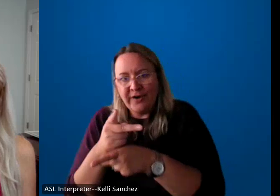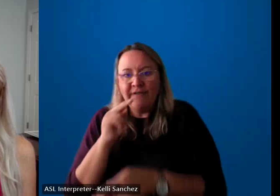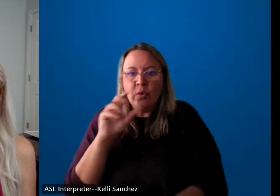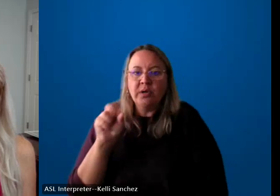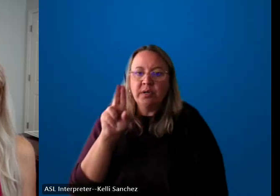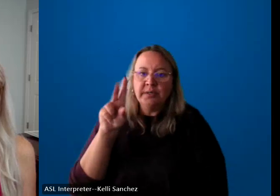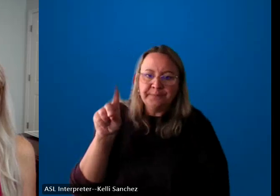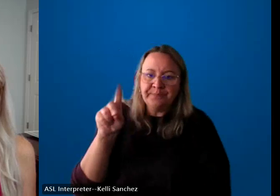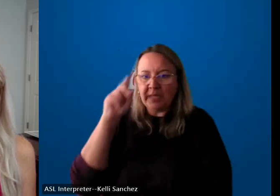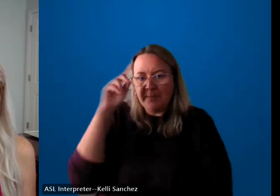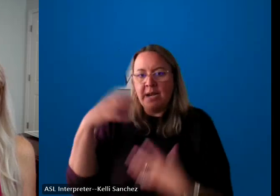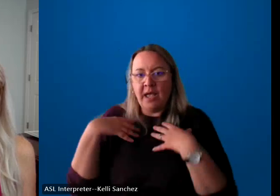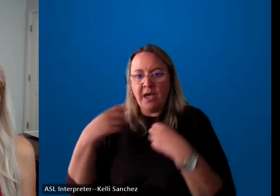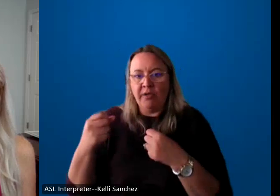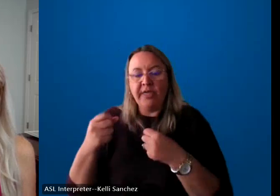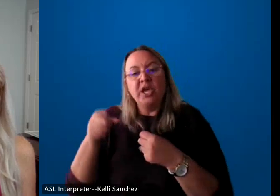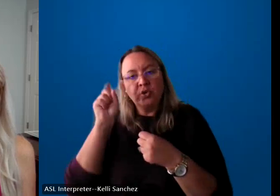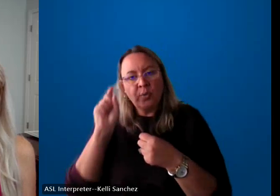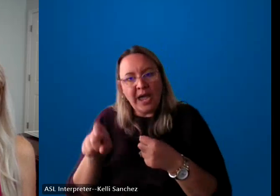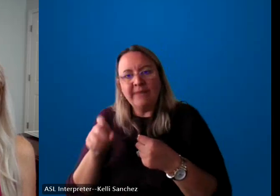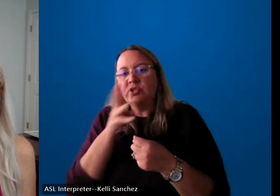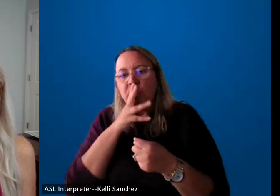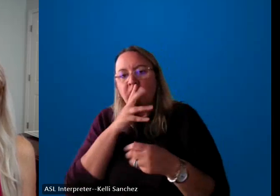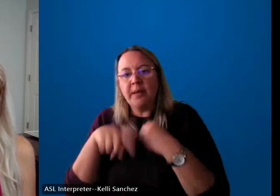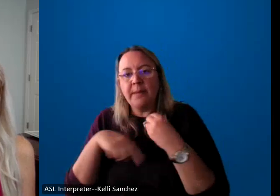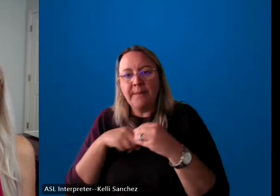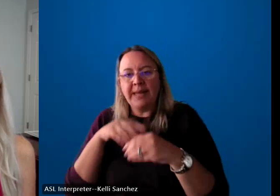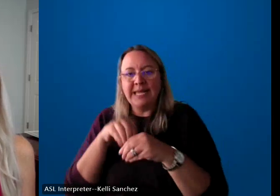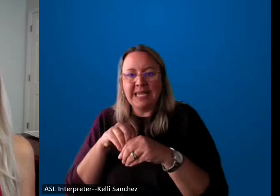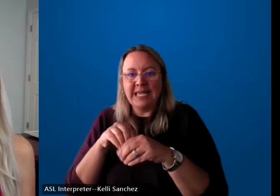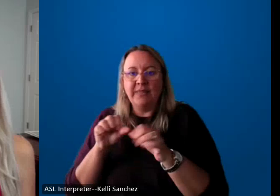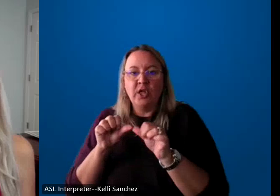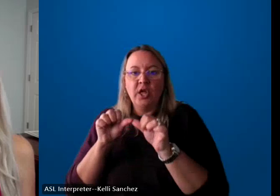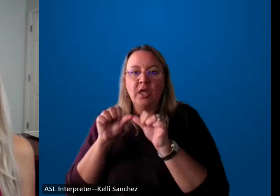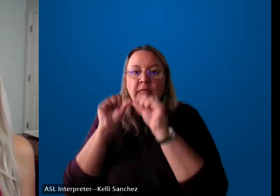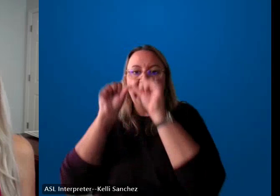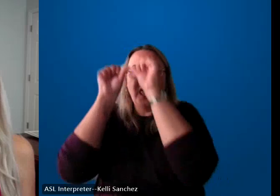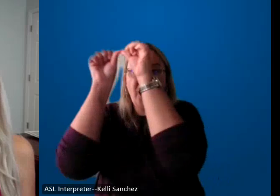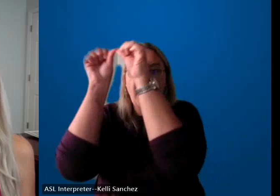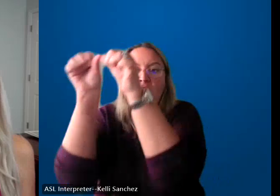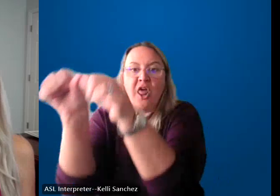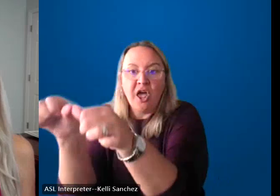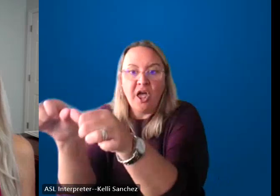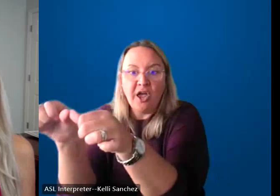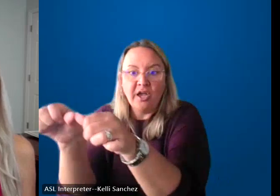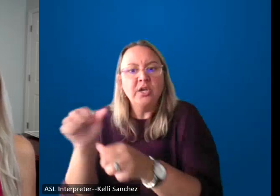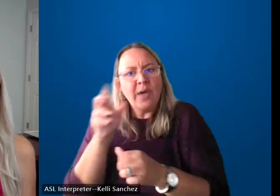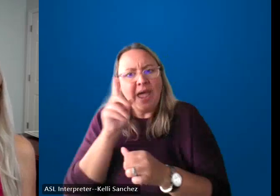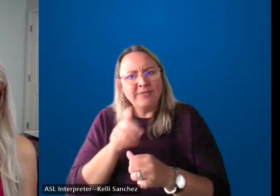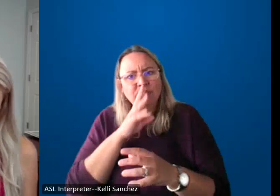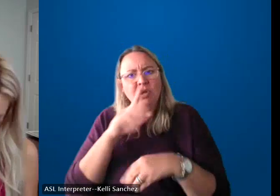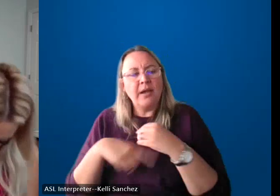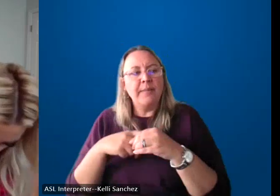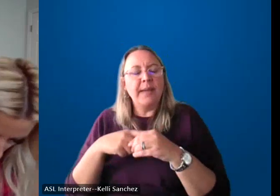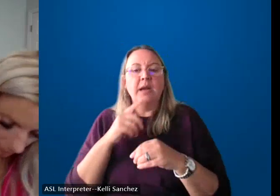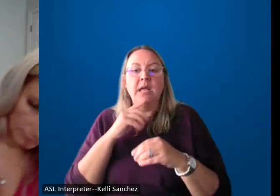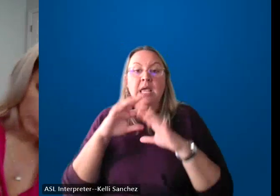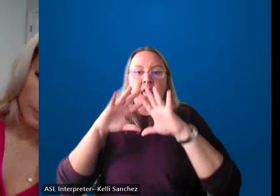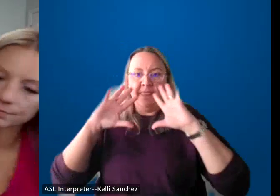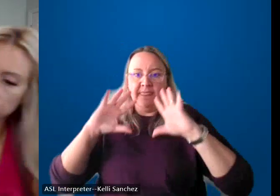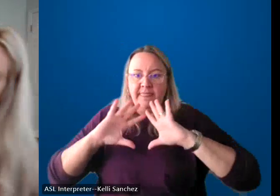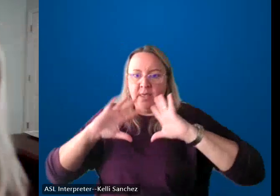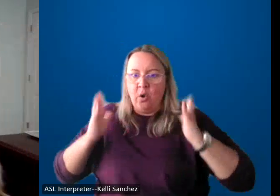mental health issues, you have to talk about it in the longitudinal context. You have to talk about it in the whole